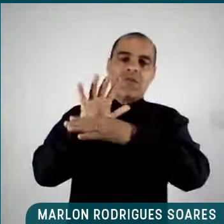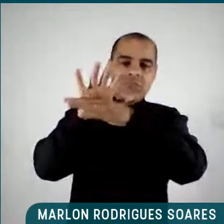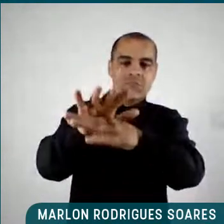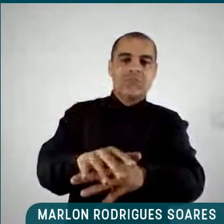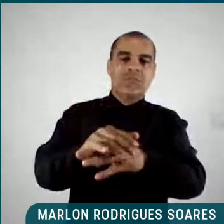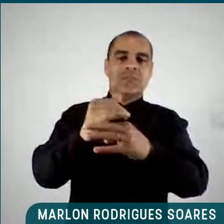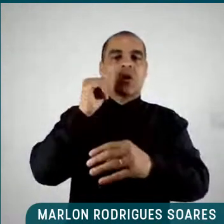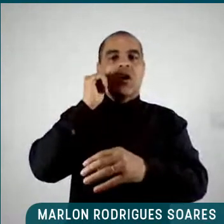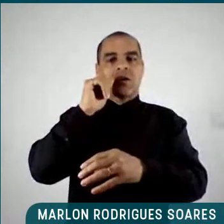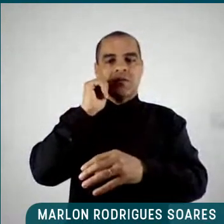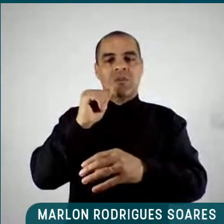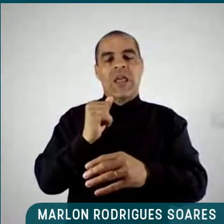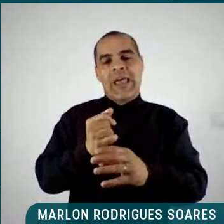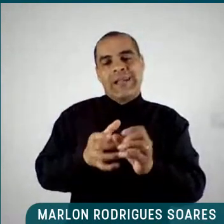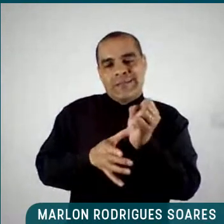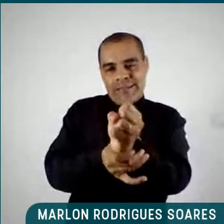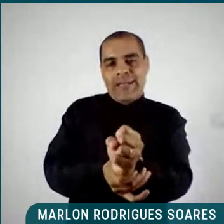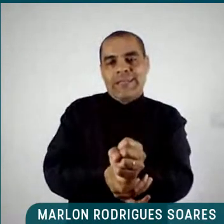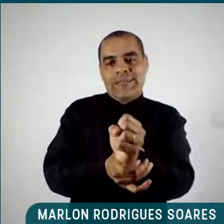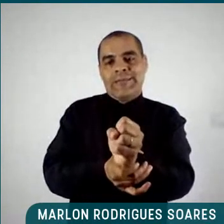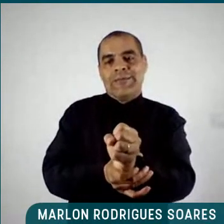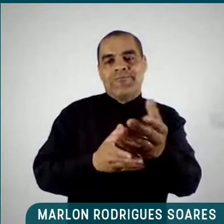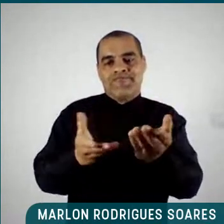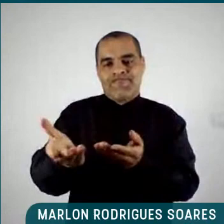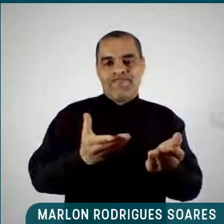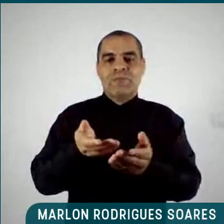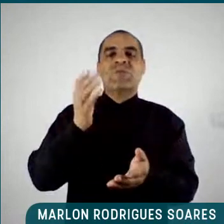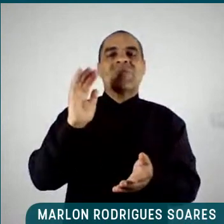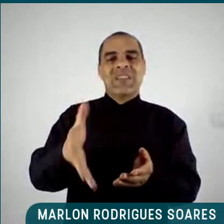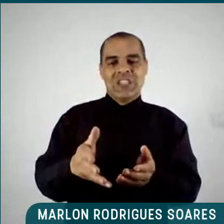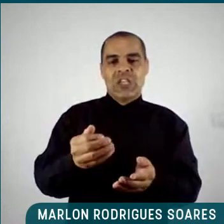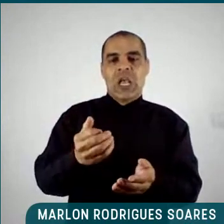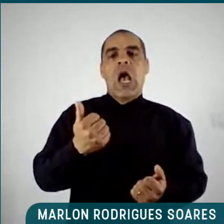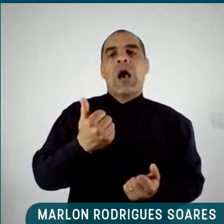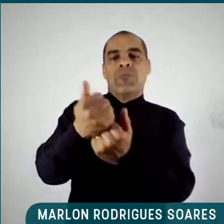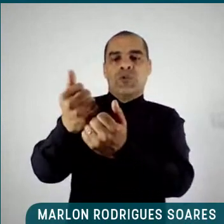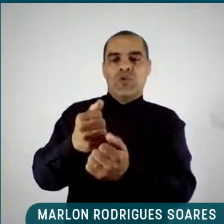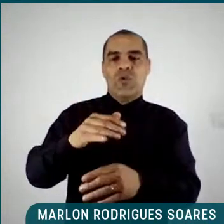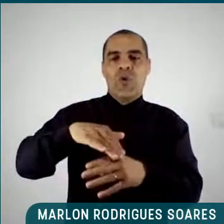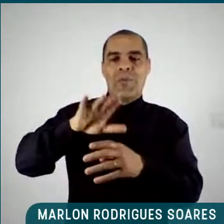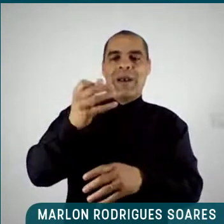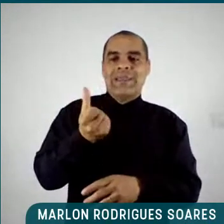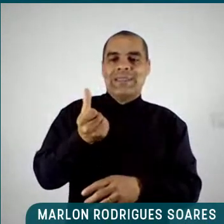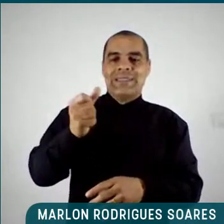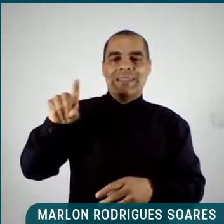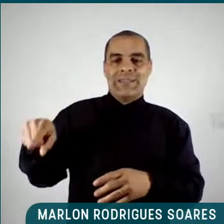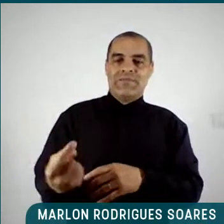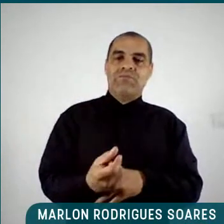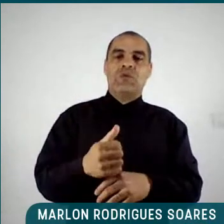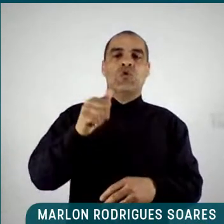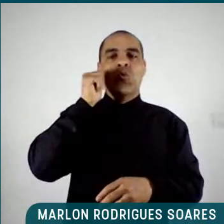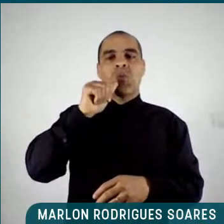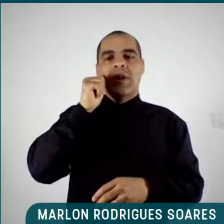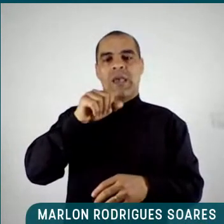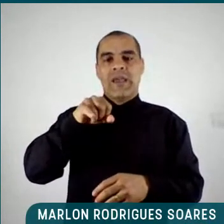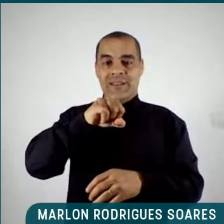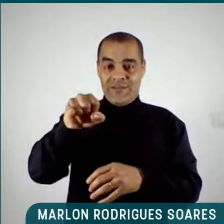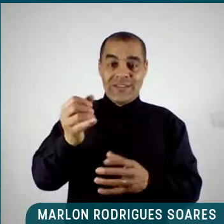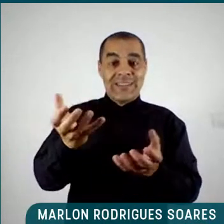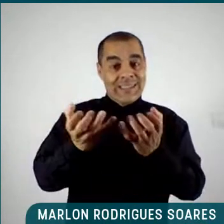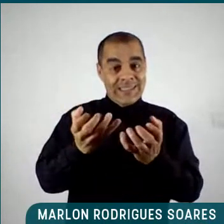group that continues this service and has been supporting more the